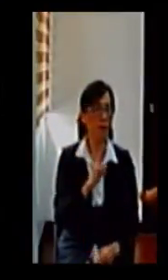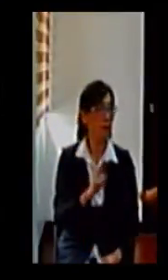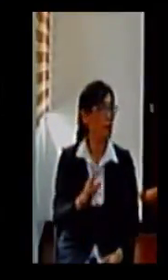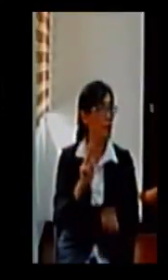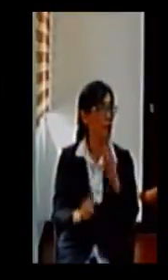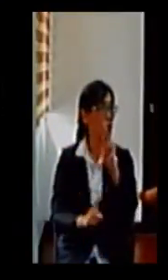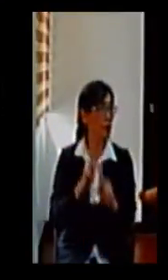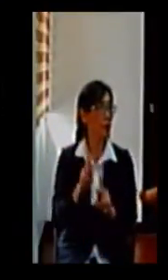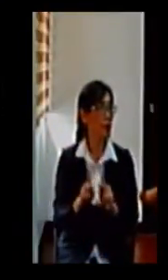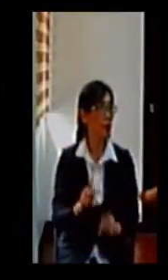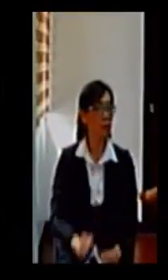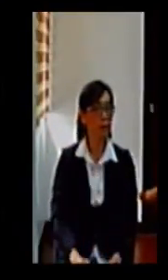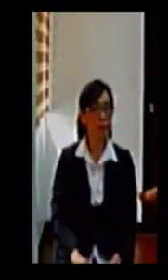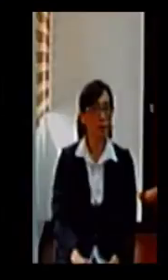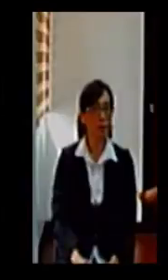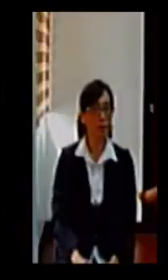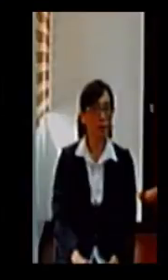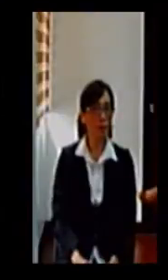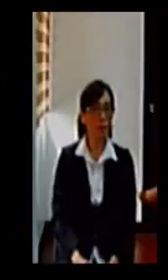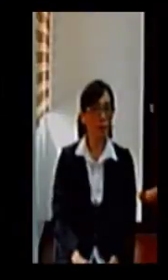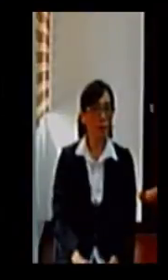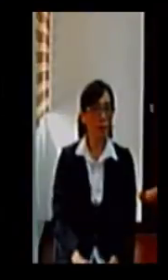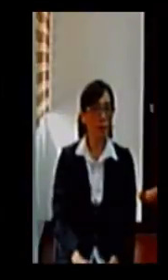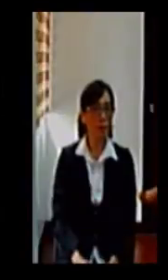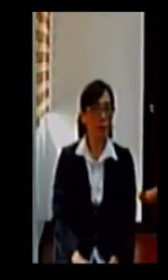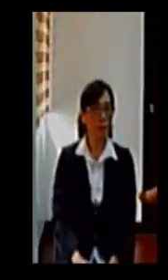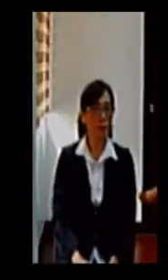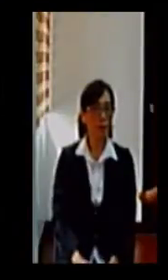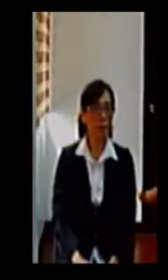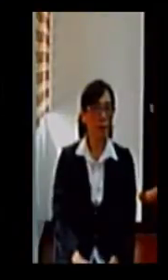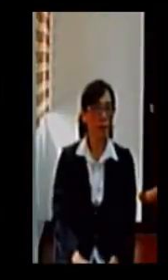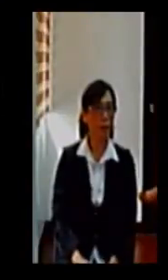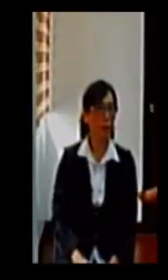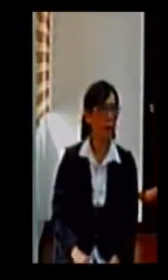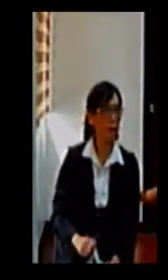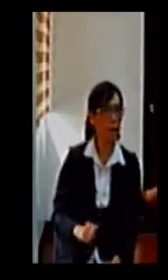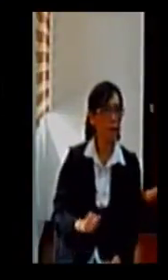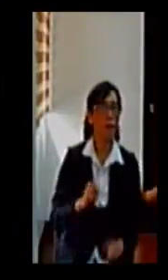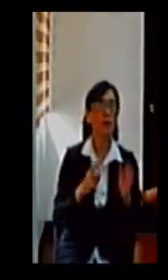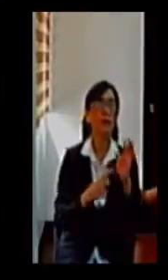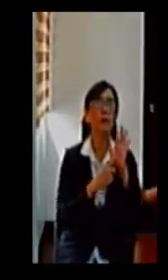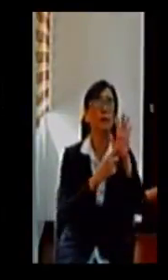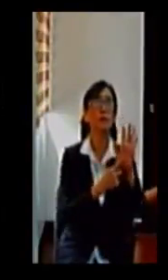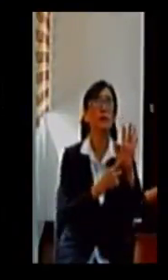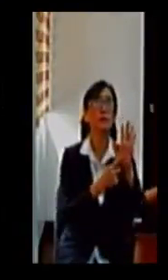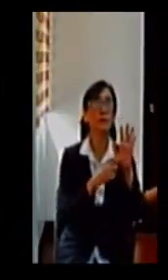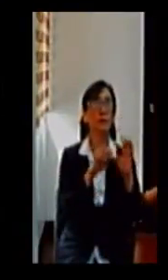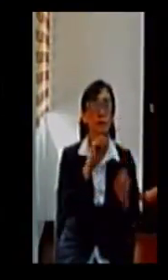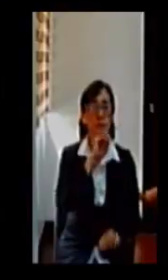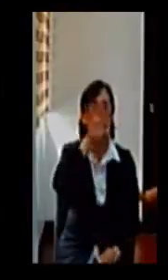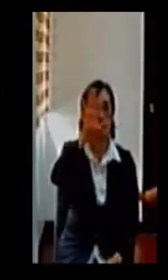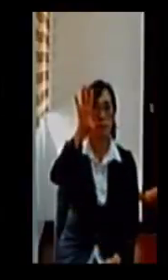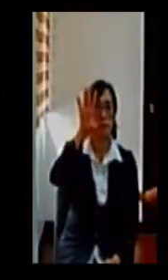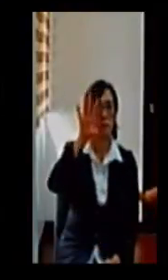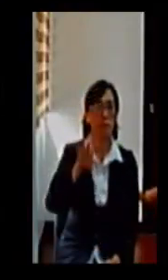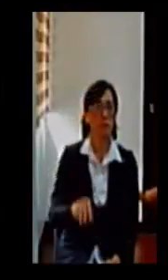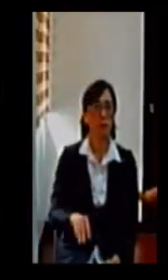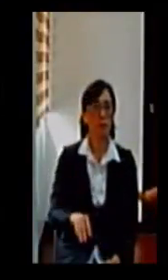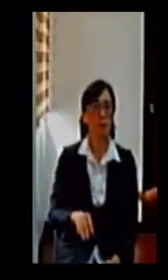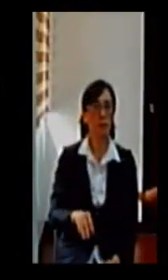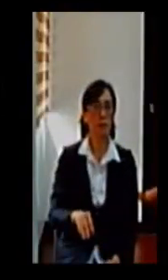people. Thank you. You showed some slides that I found very interesting. You showed the slide, the